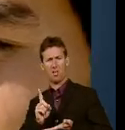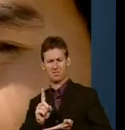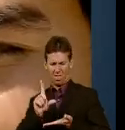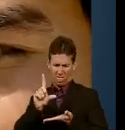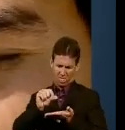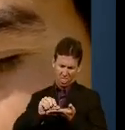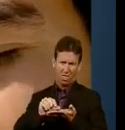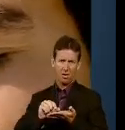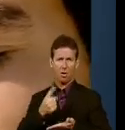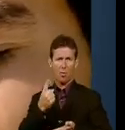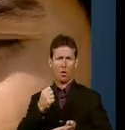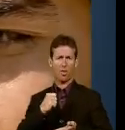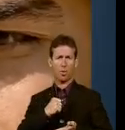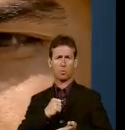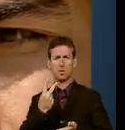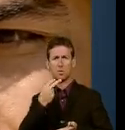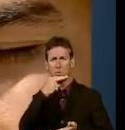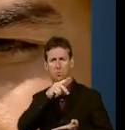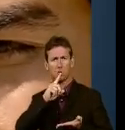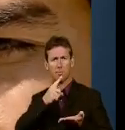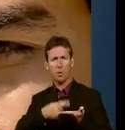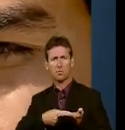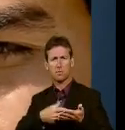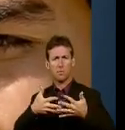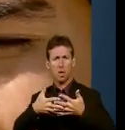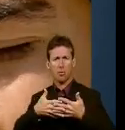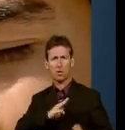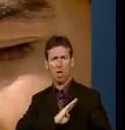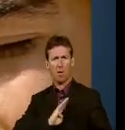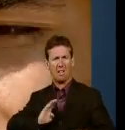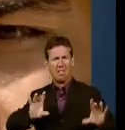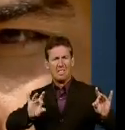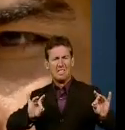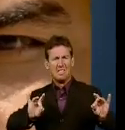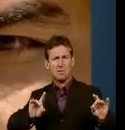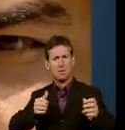the US Army. No word at that time from N.W.O.